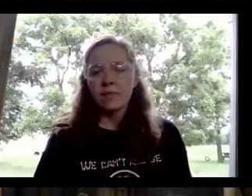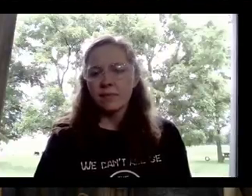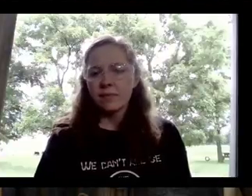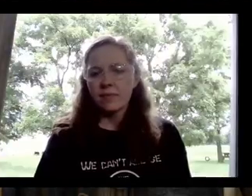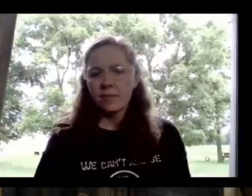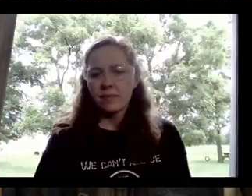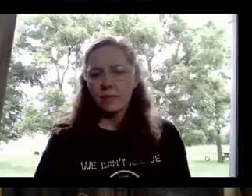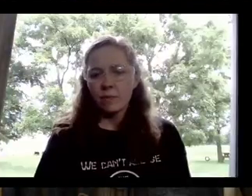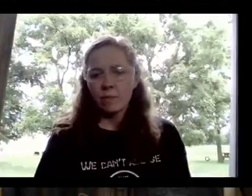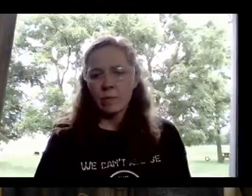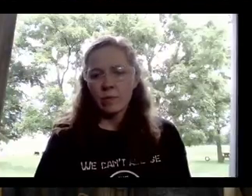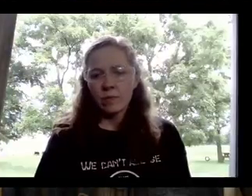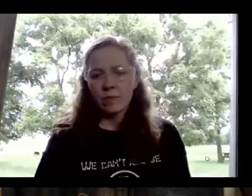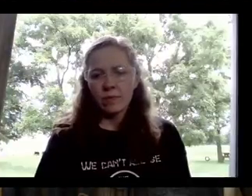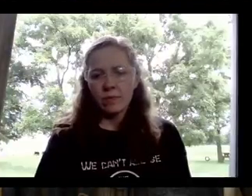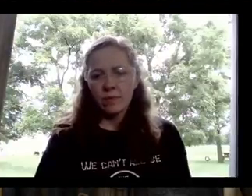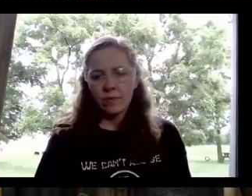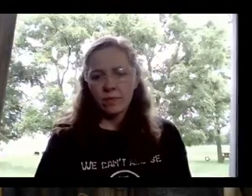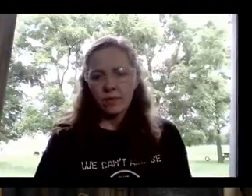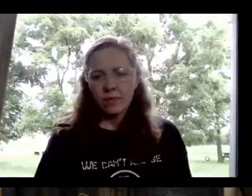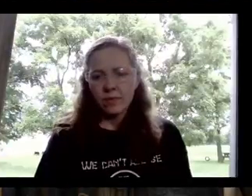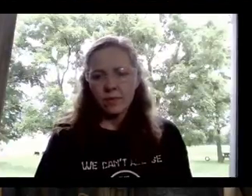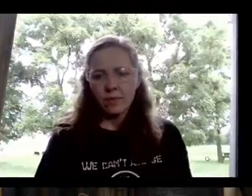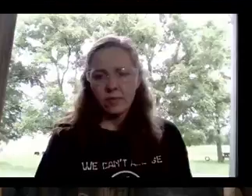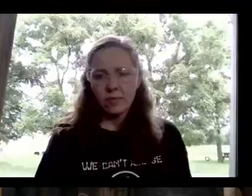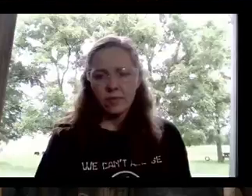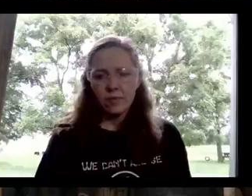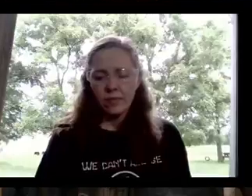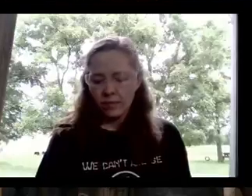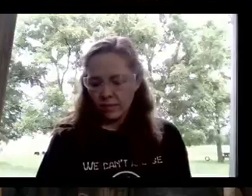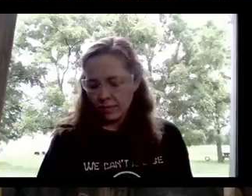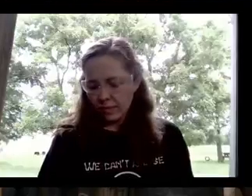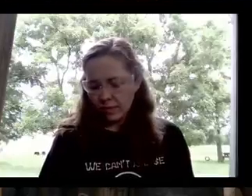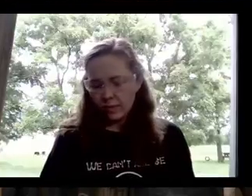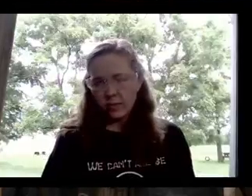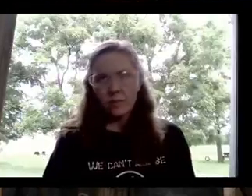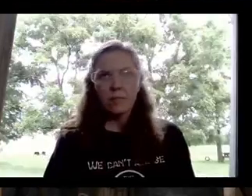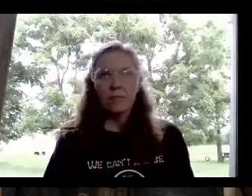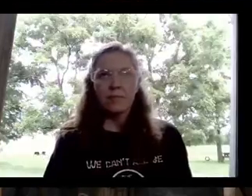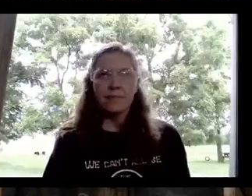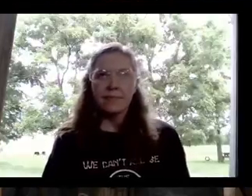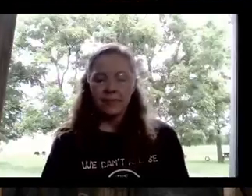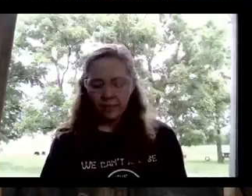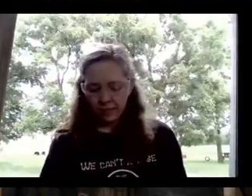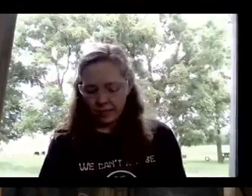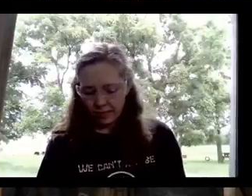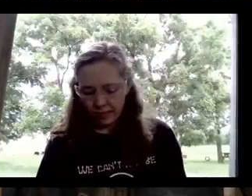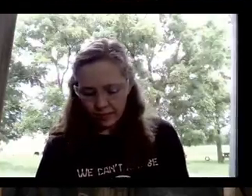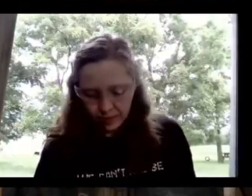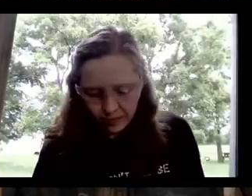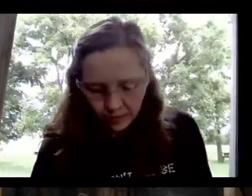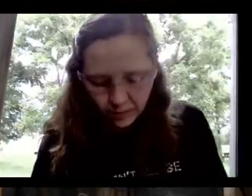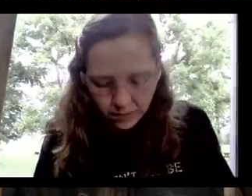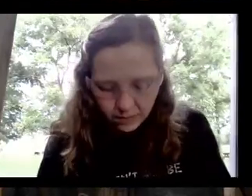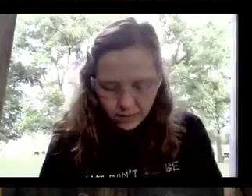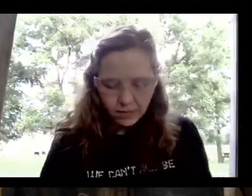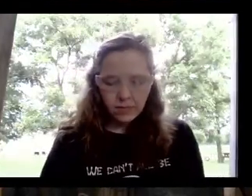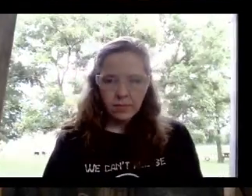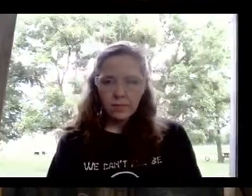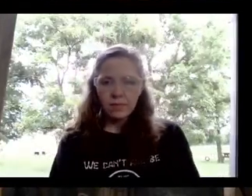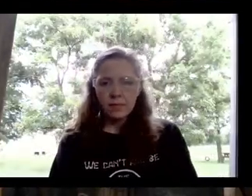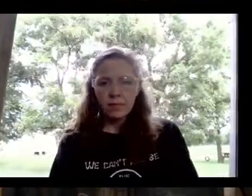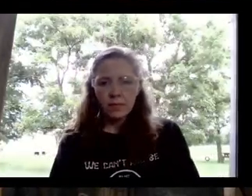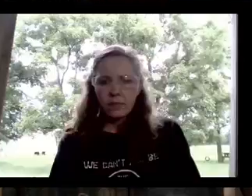Or pattern welded billets of Damascus, right? This is a pattern welded billet